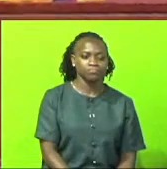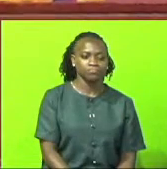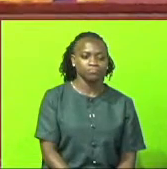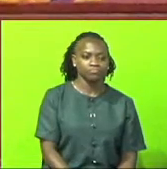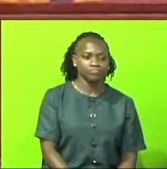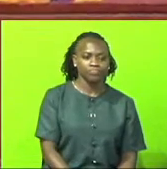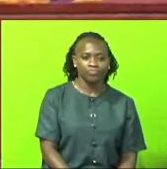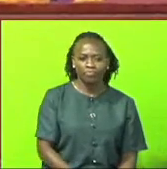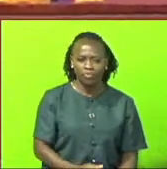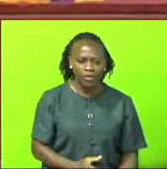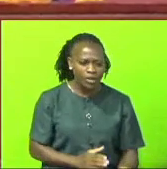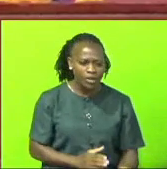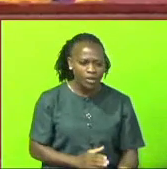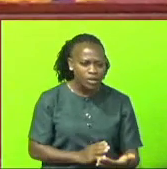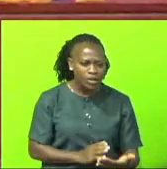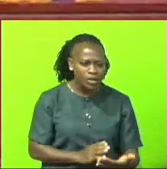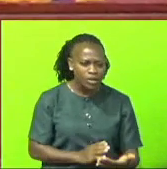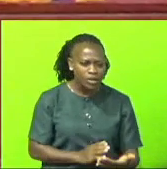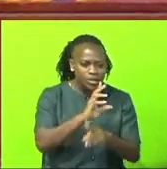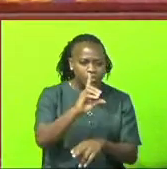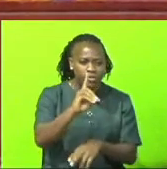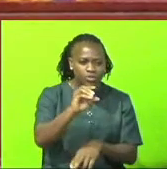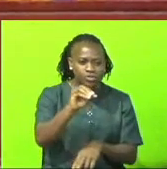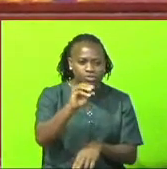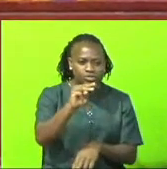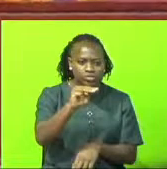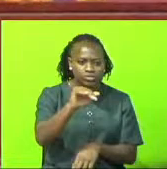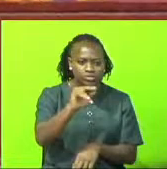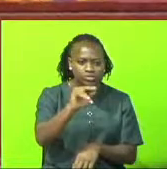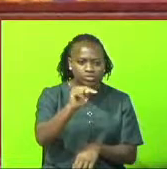is that Dominic Aine?